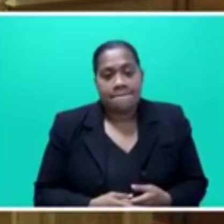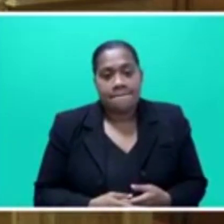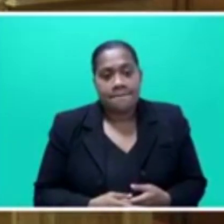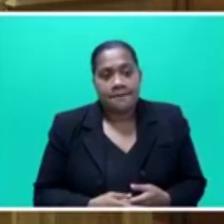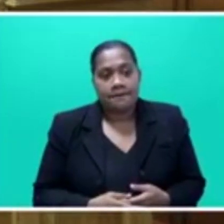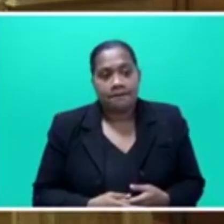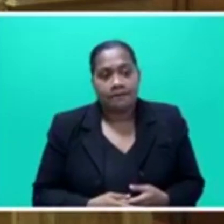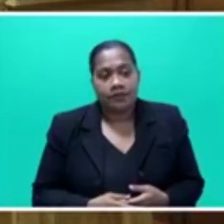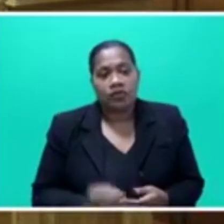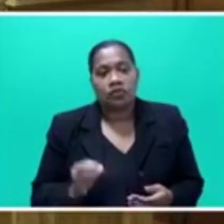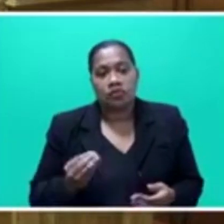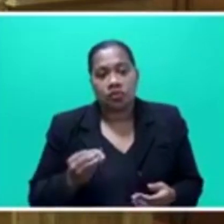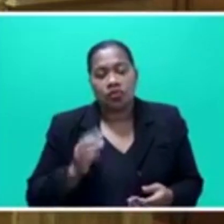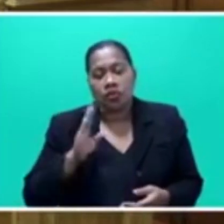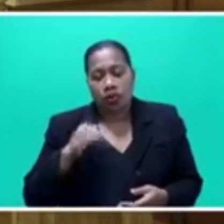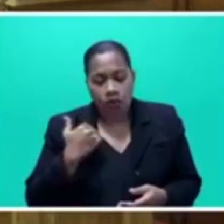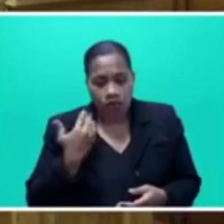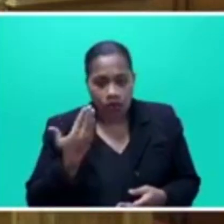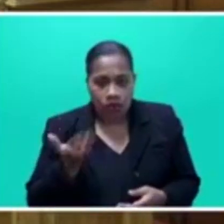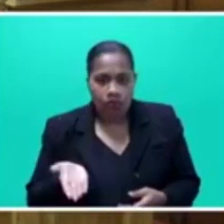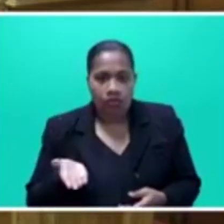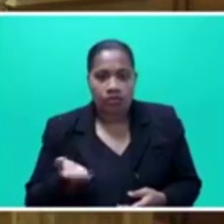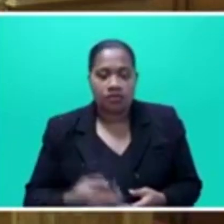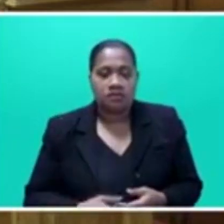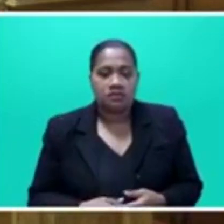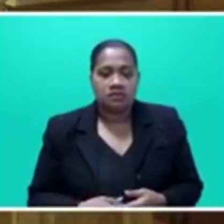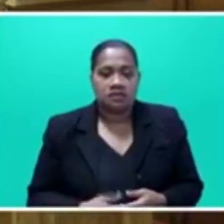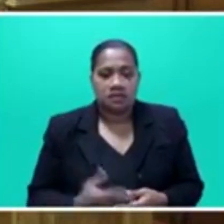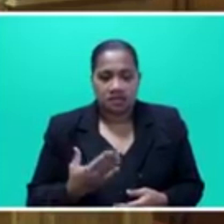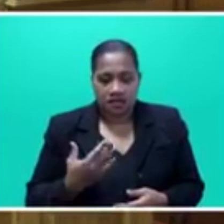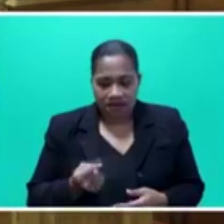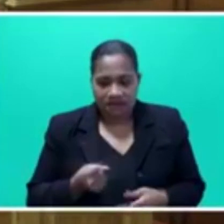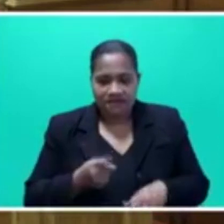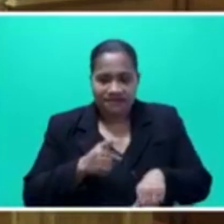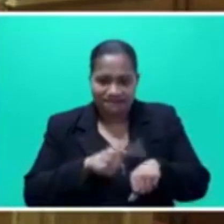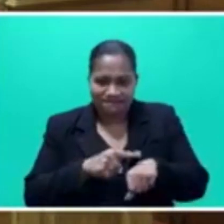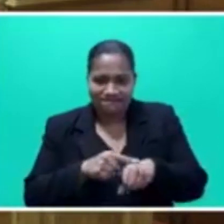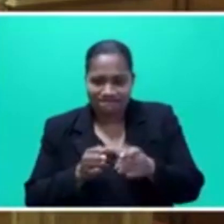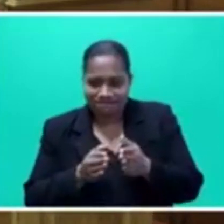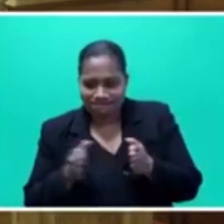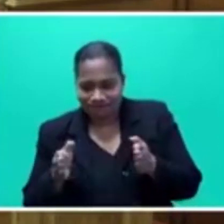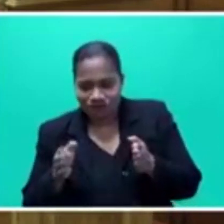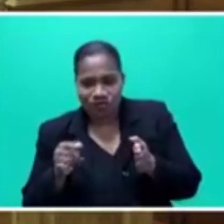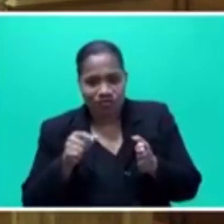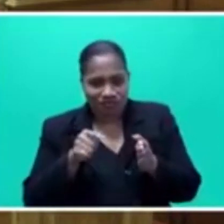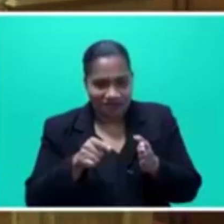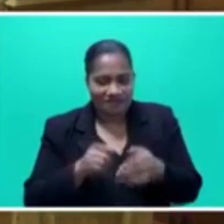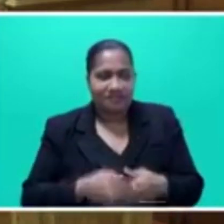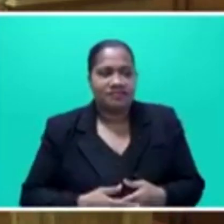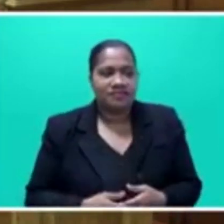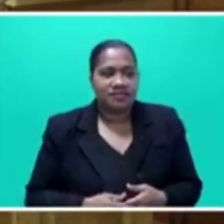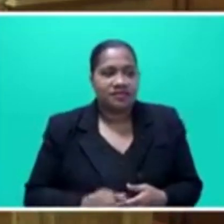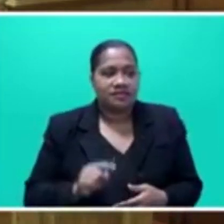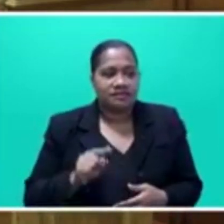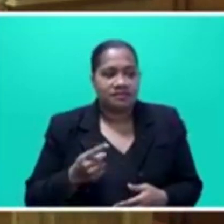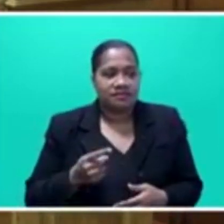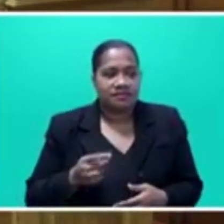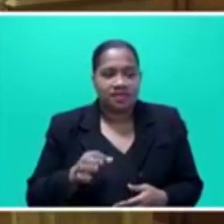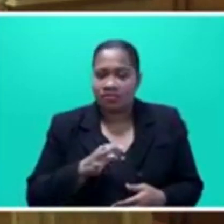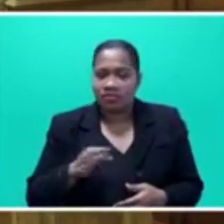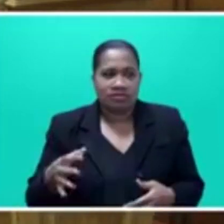So there's always this access left. But I won't hold you to your